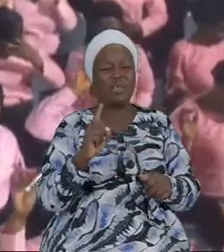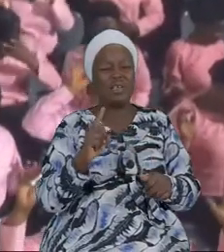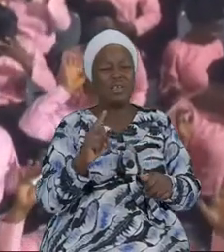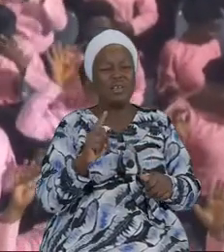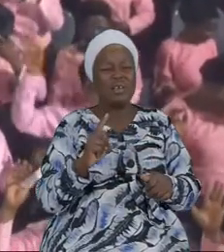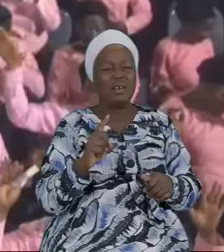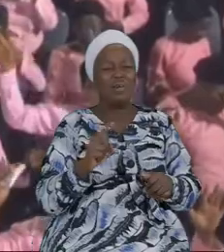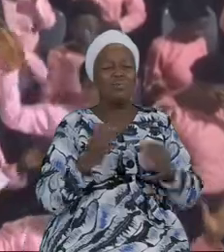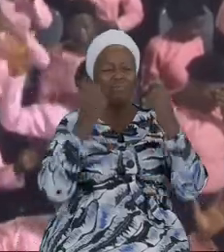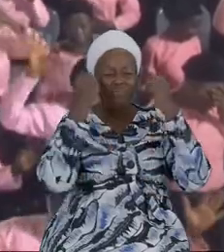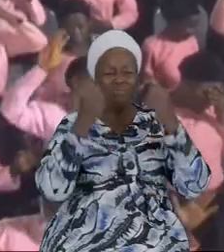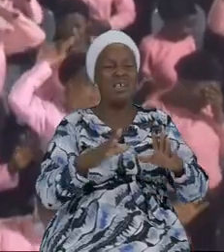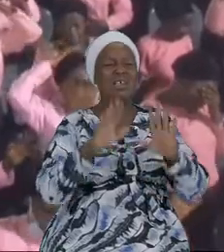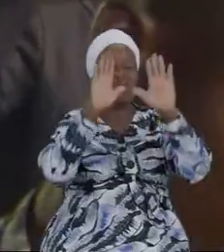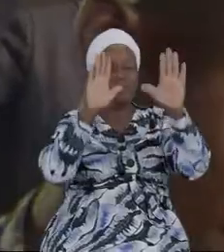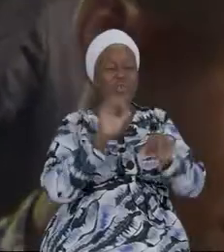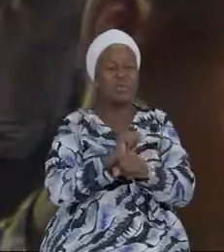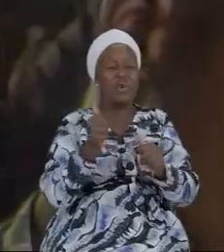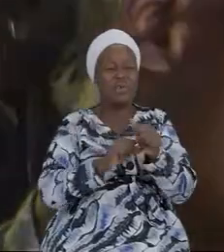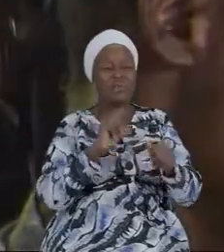Incredible miracles everywhere.